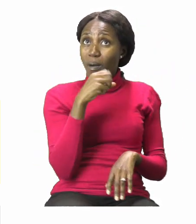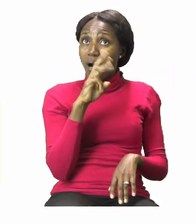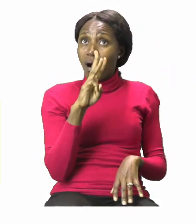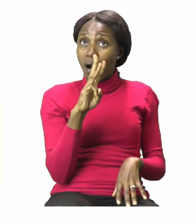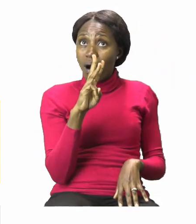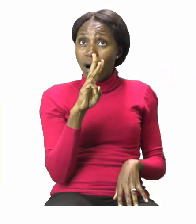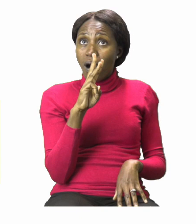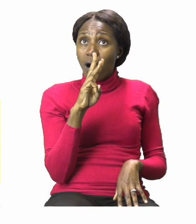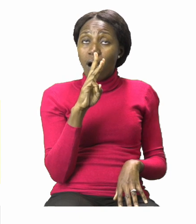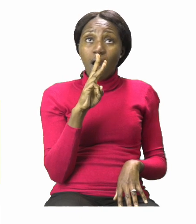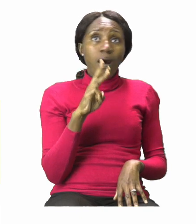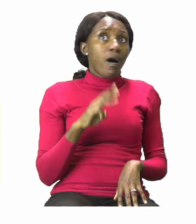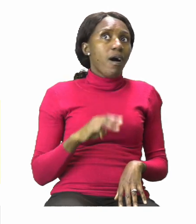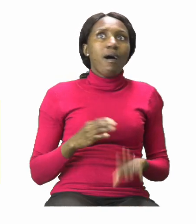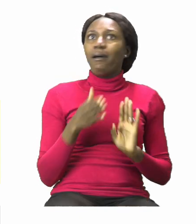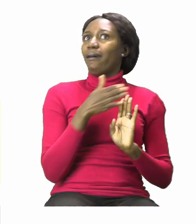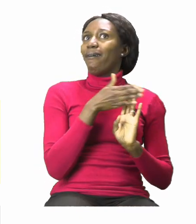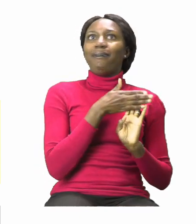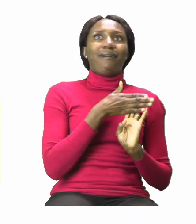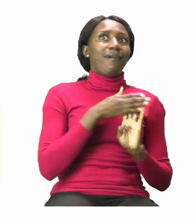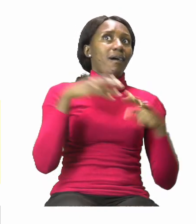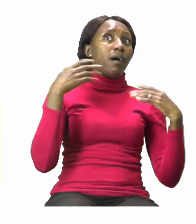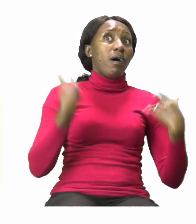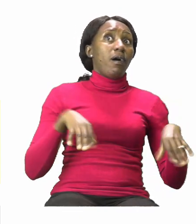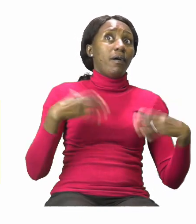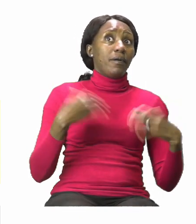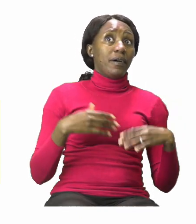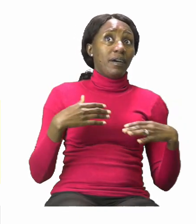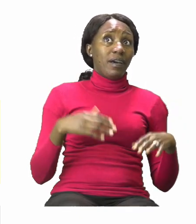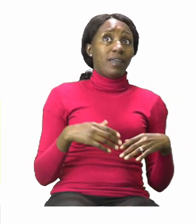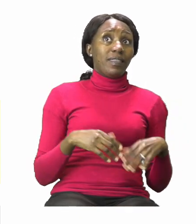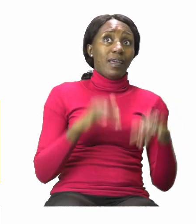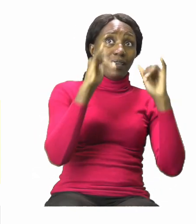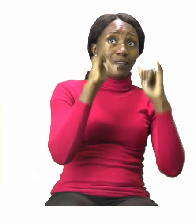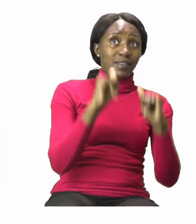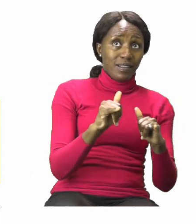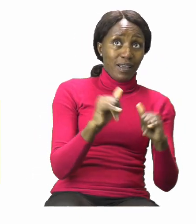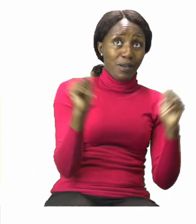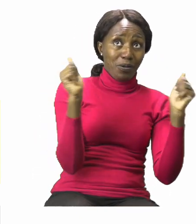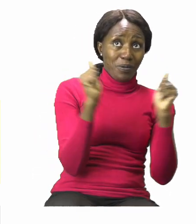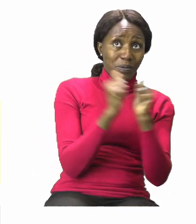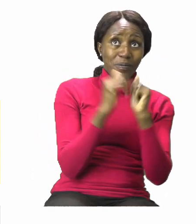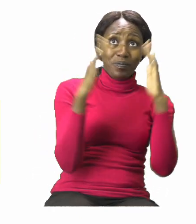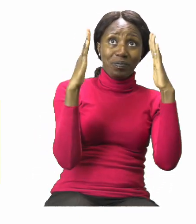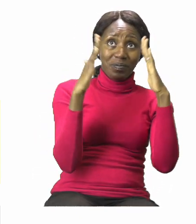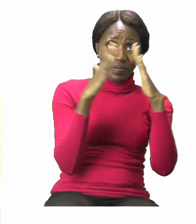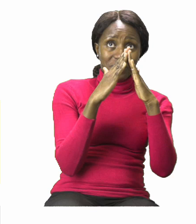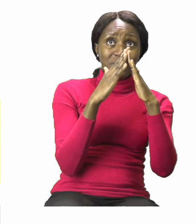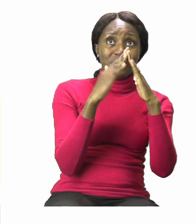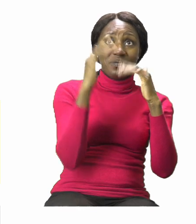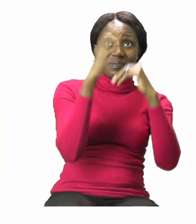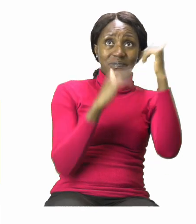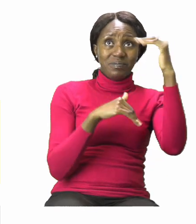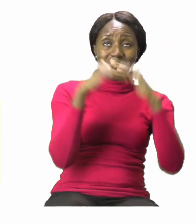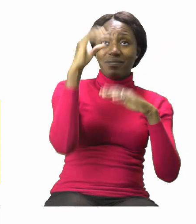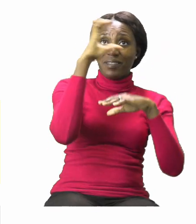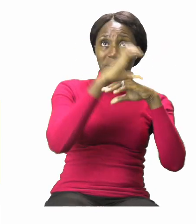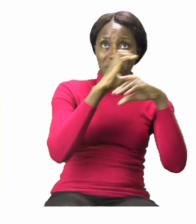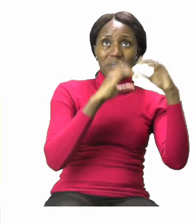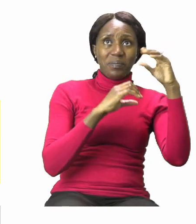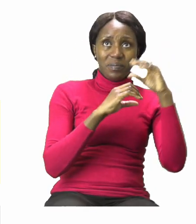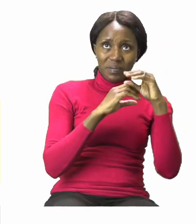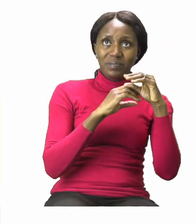safe, and they all decided to live in the house made up of bricks together.